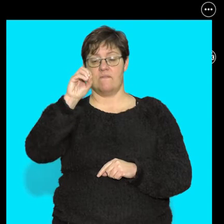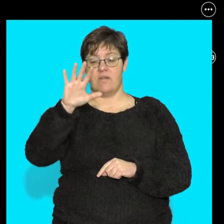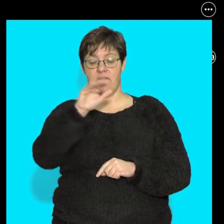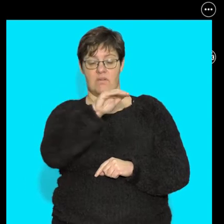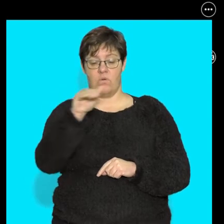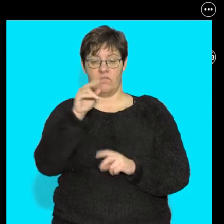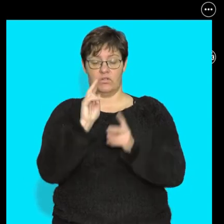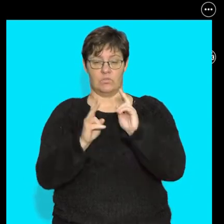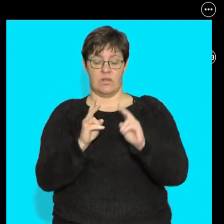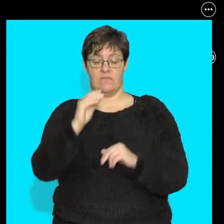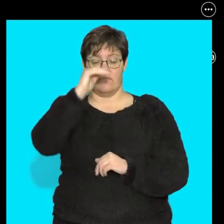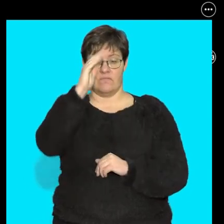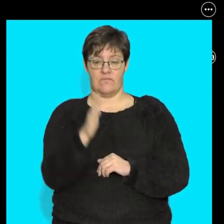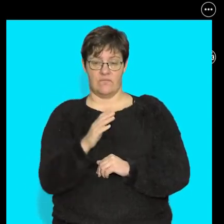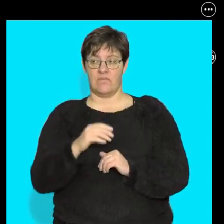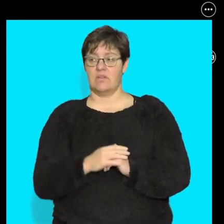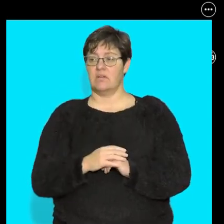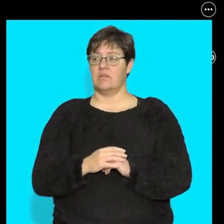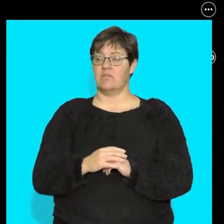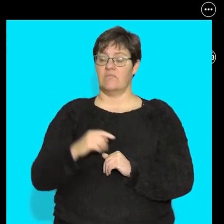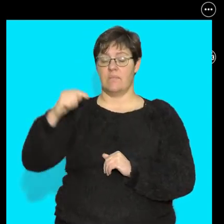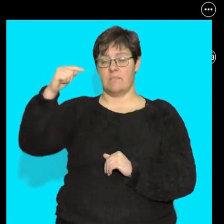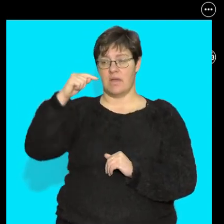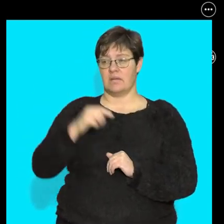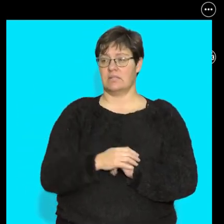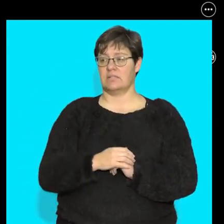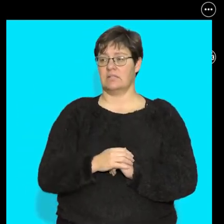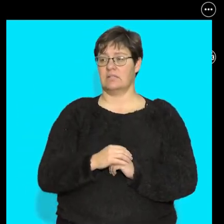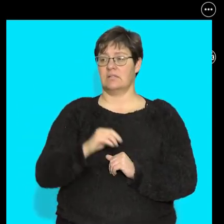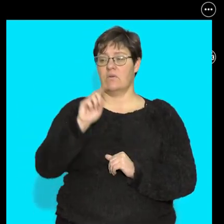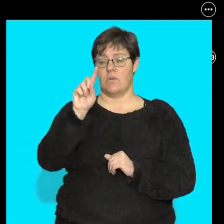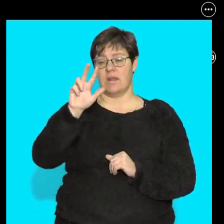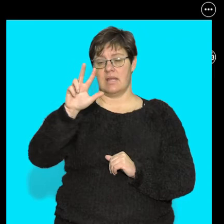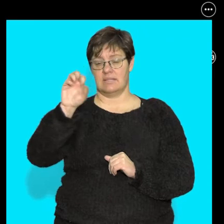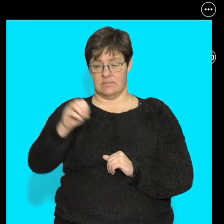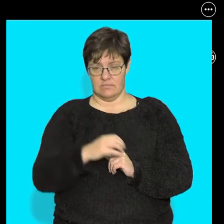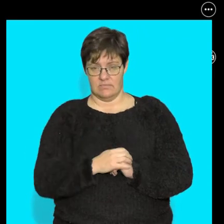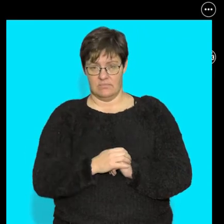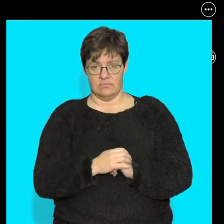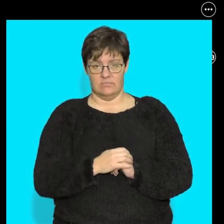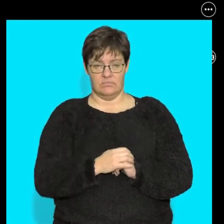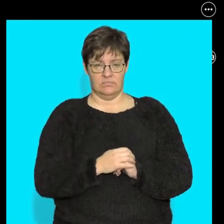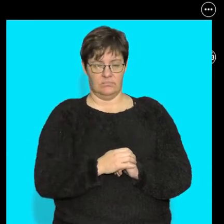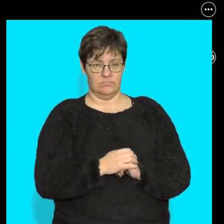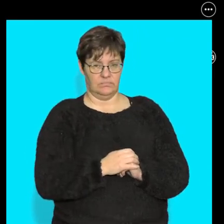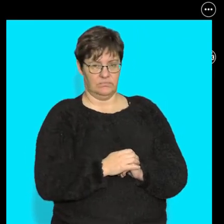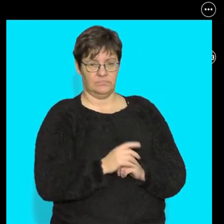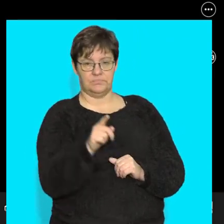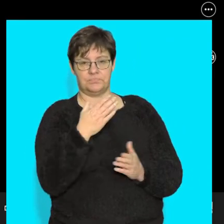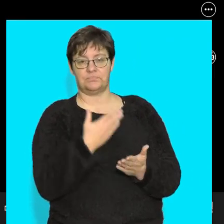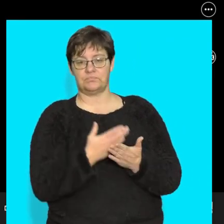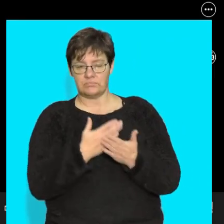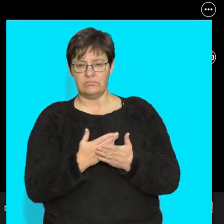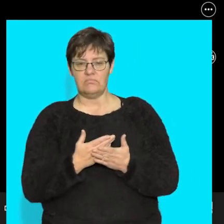0,105 divided by 12 to the exponent of negative 180. Guys, just remember that you